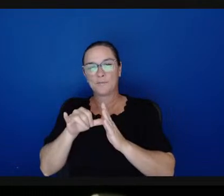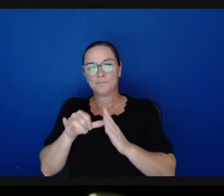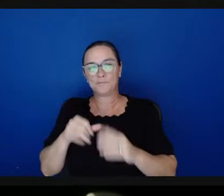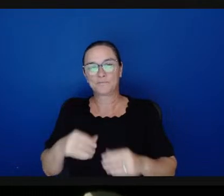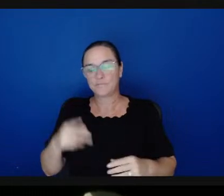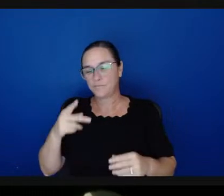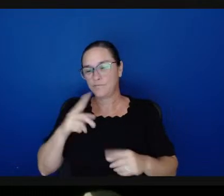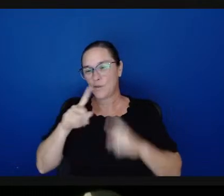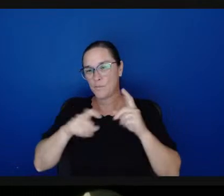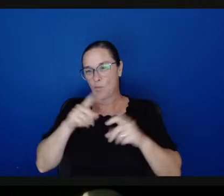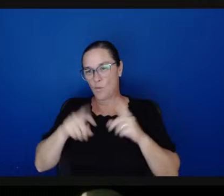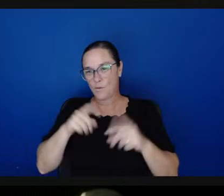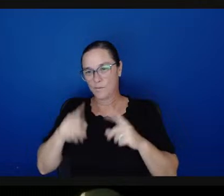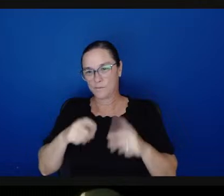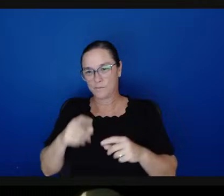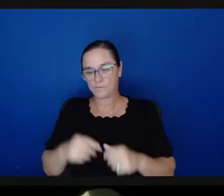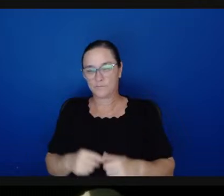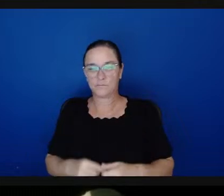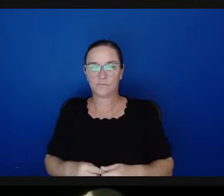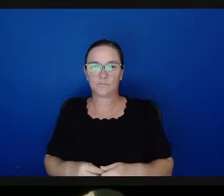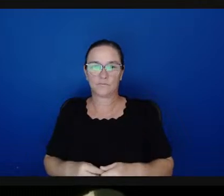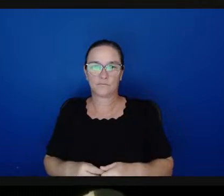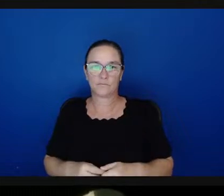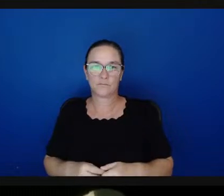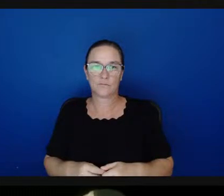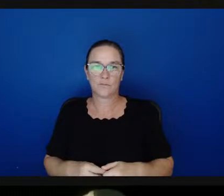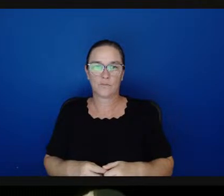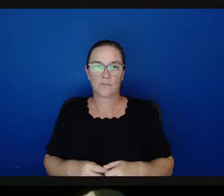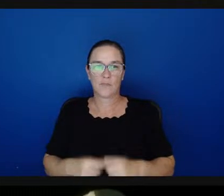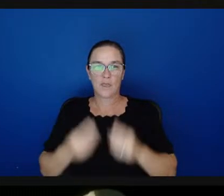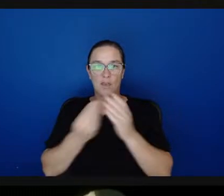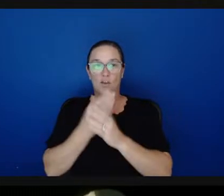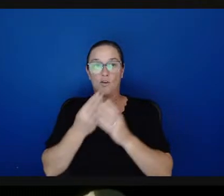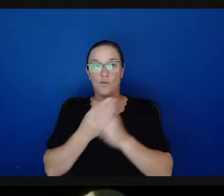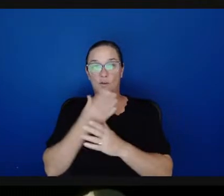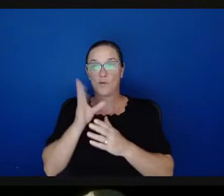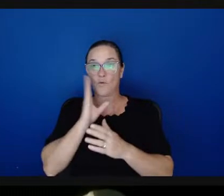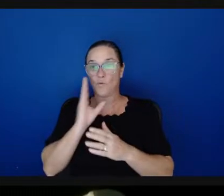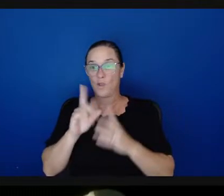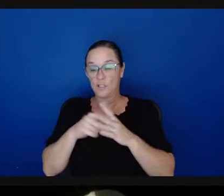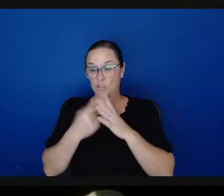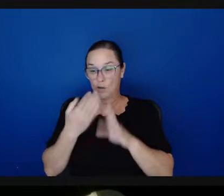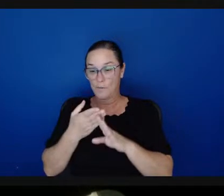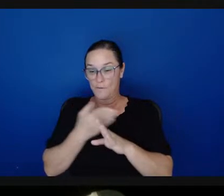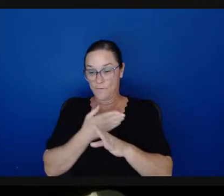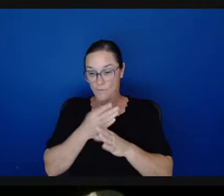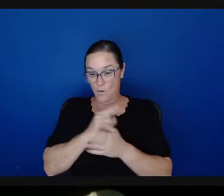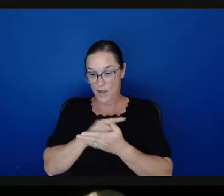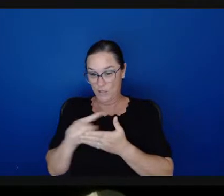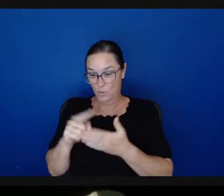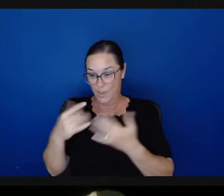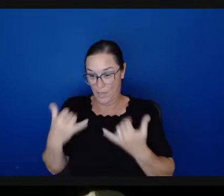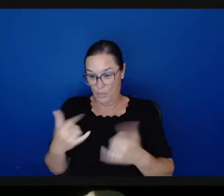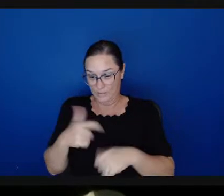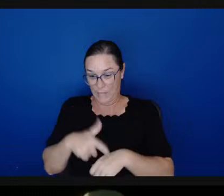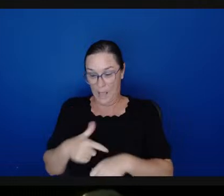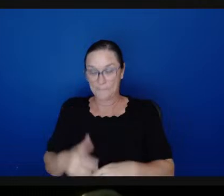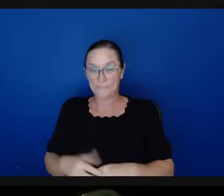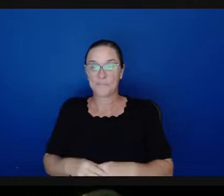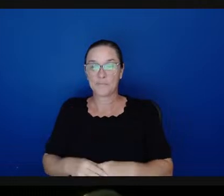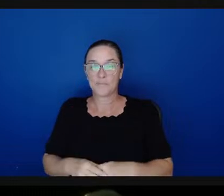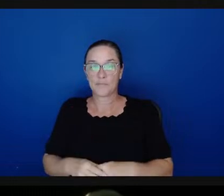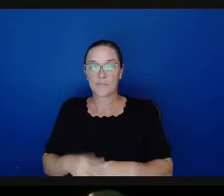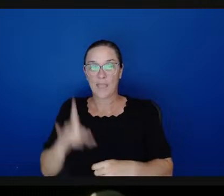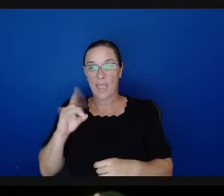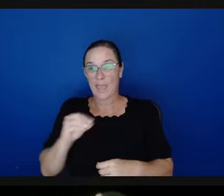poll. But will episode 6 start on Kīlauea by next week at this time? And 85% of the viewers think it will